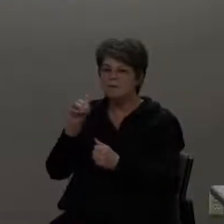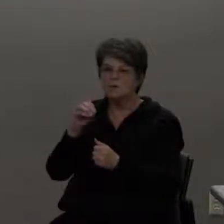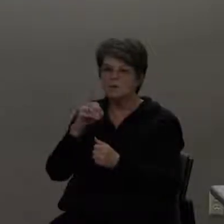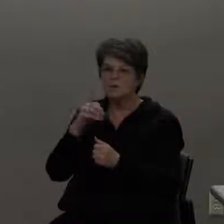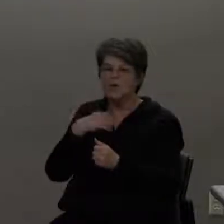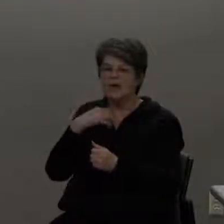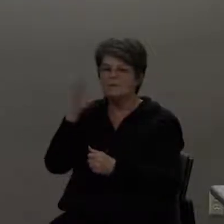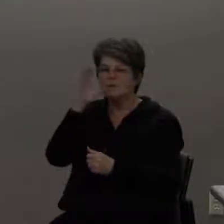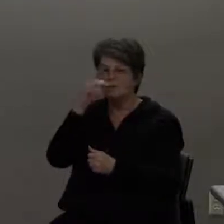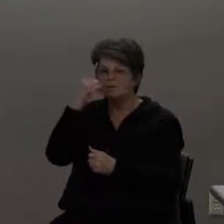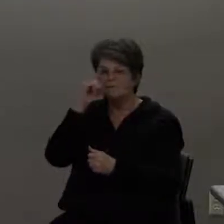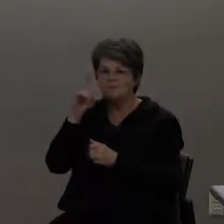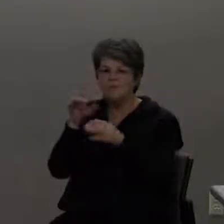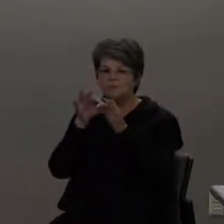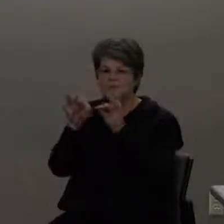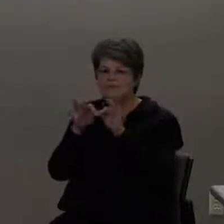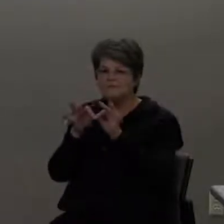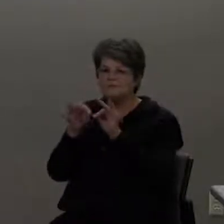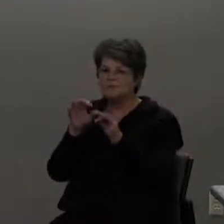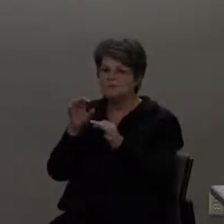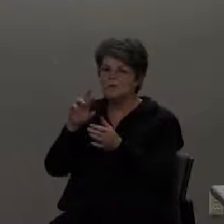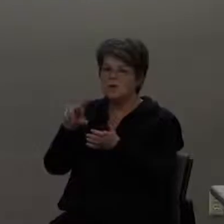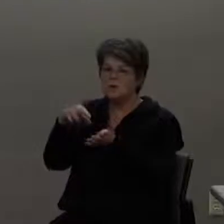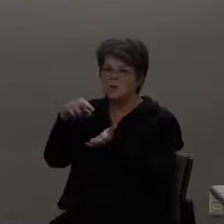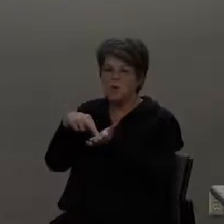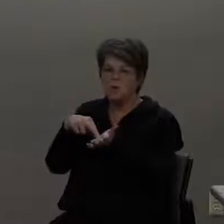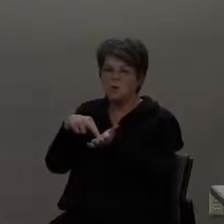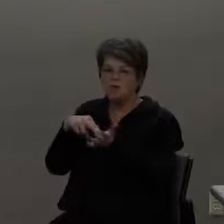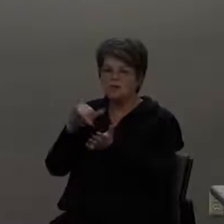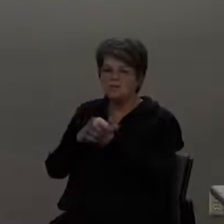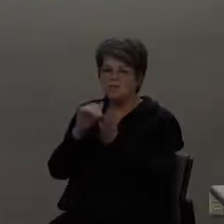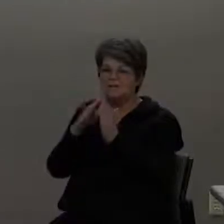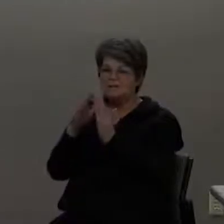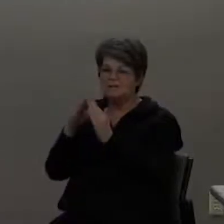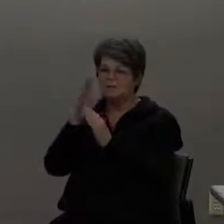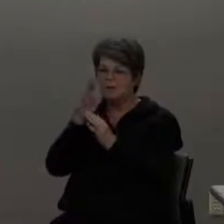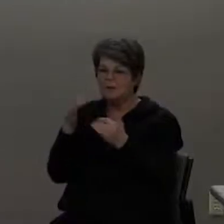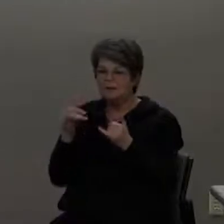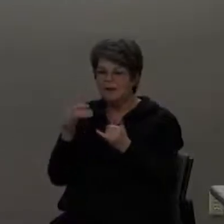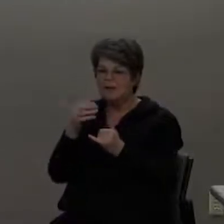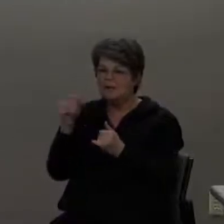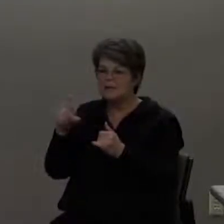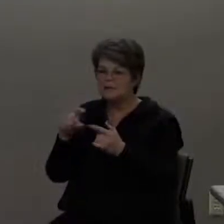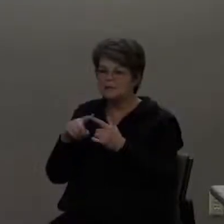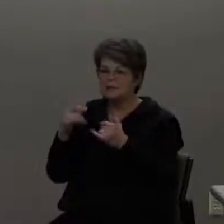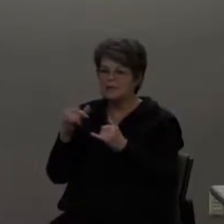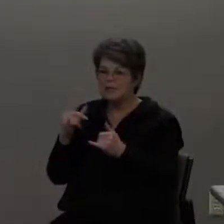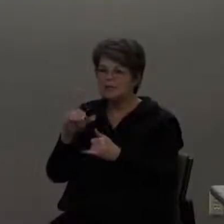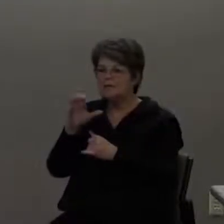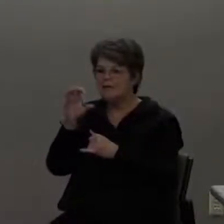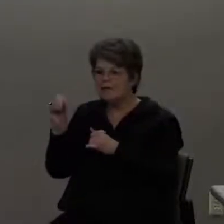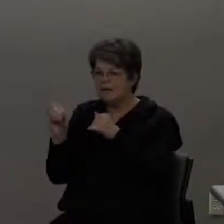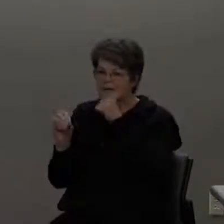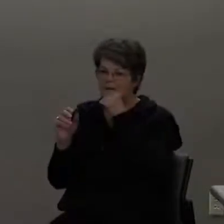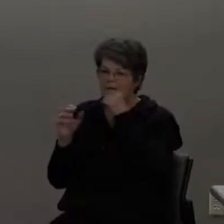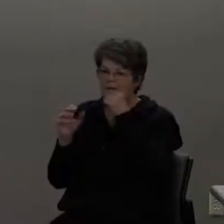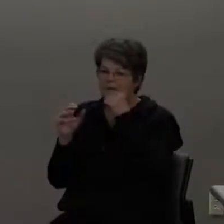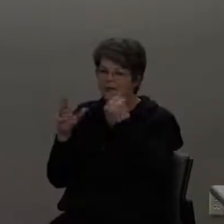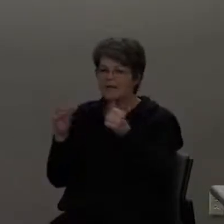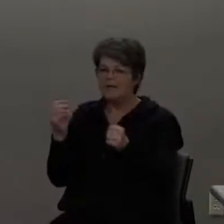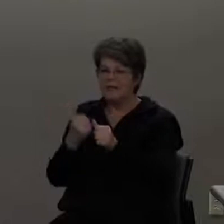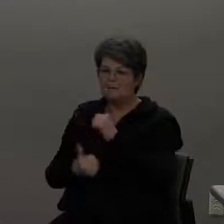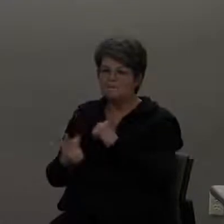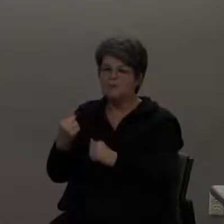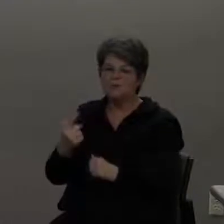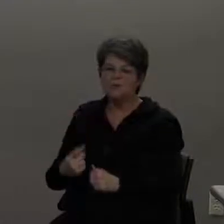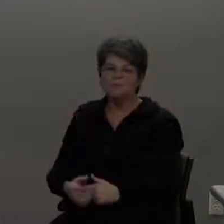looking for definition of the roles that the city will play and needs to play, the county, and